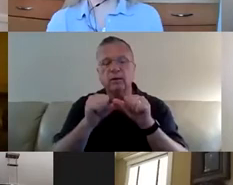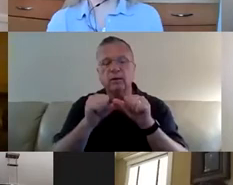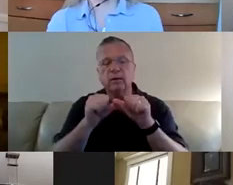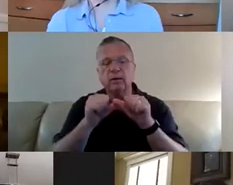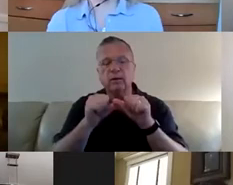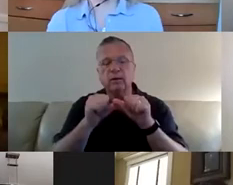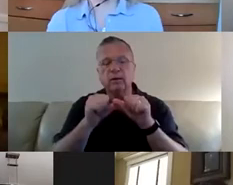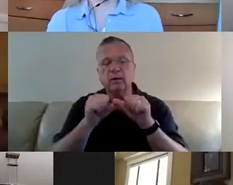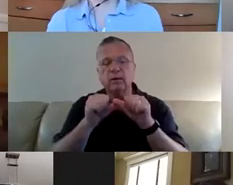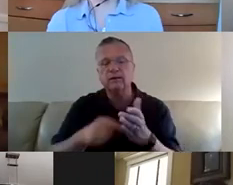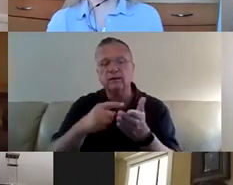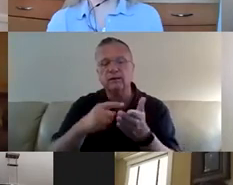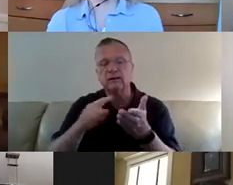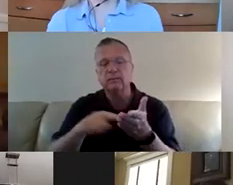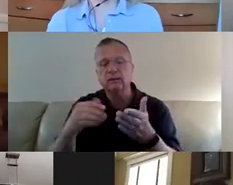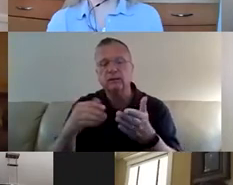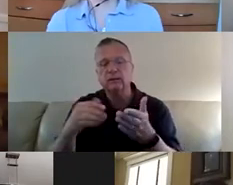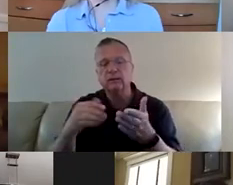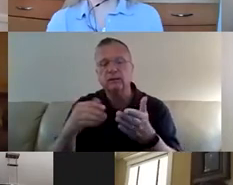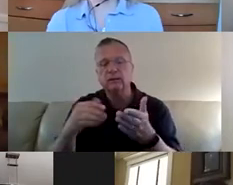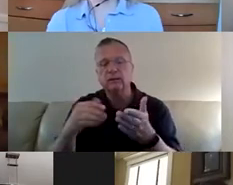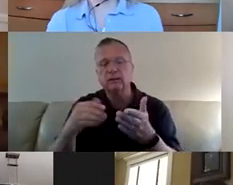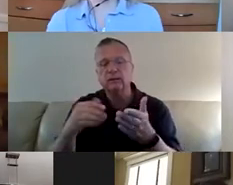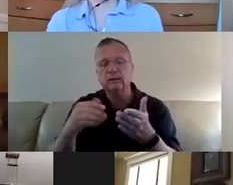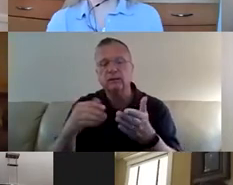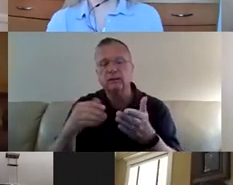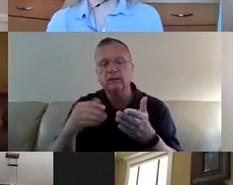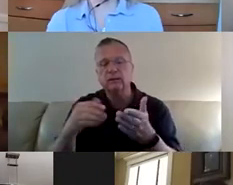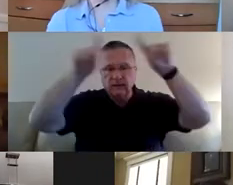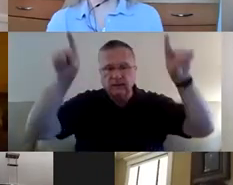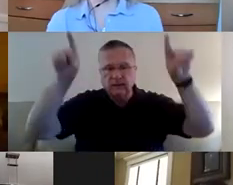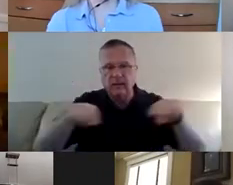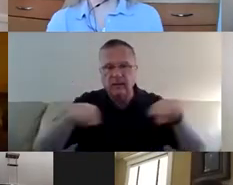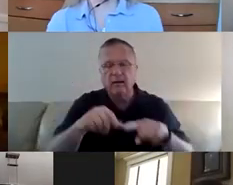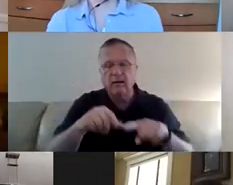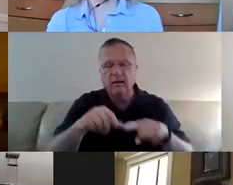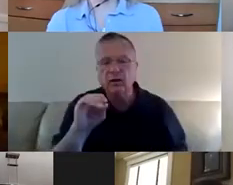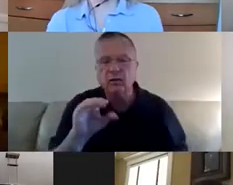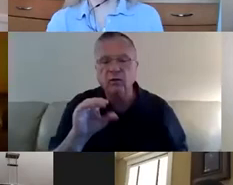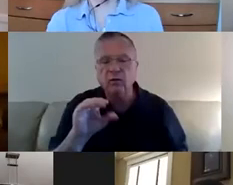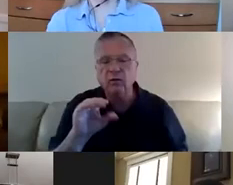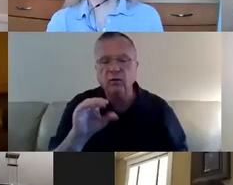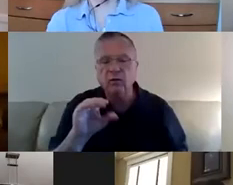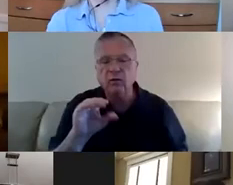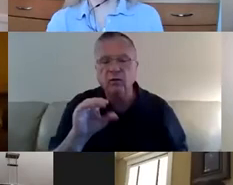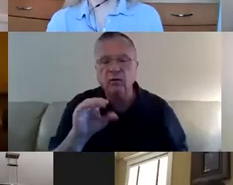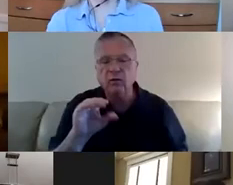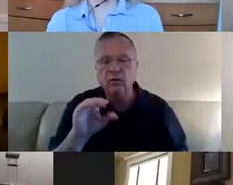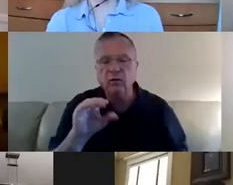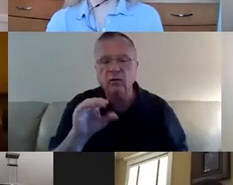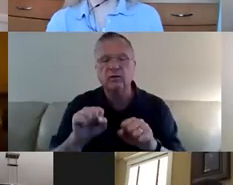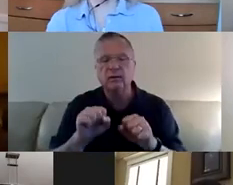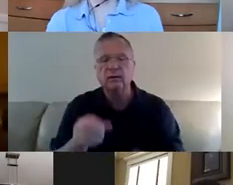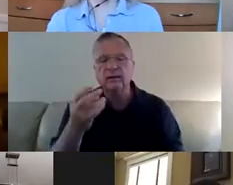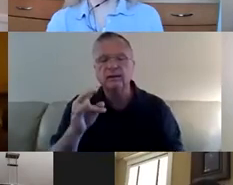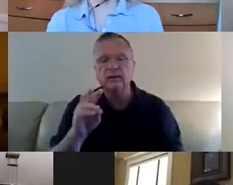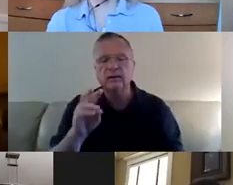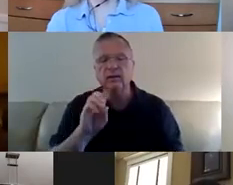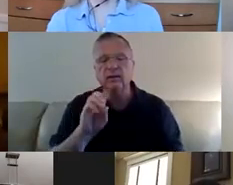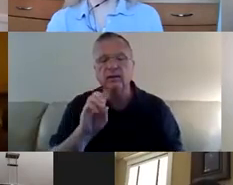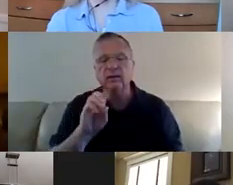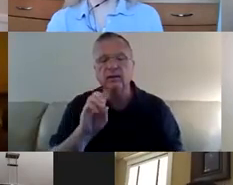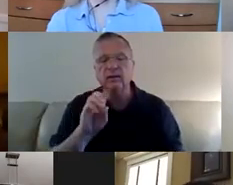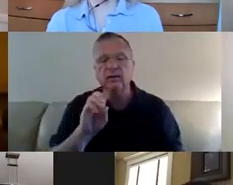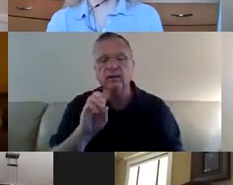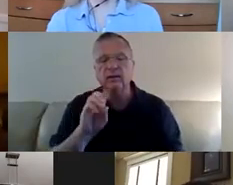new projecting sign at 1505 East Carson Street in the 17th Ward, 3rd Council District. Bill